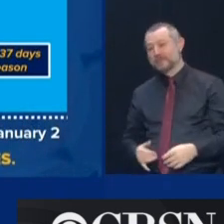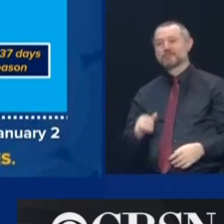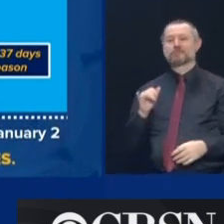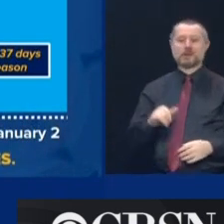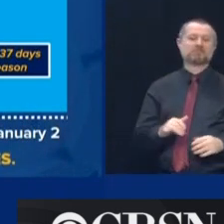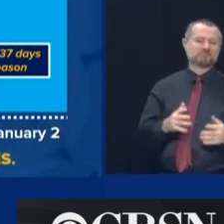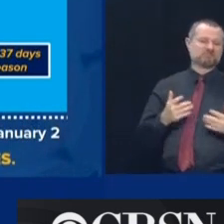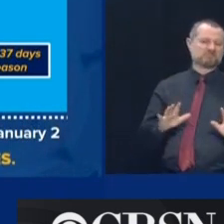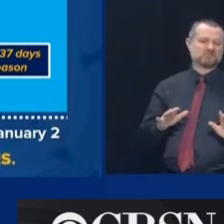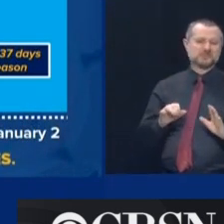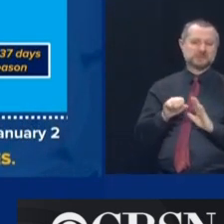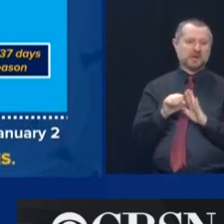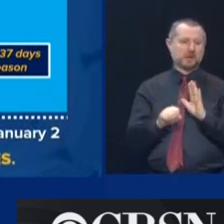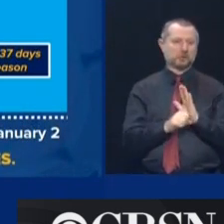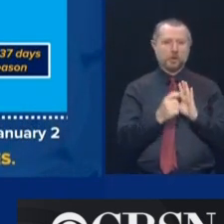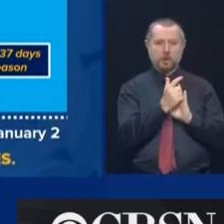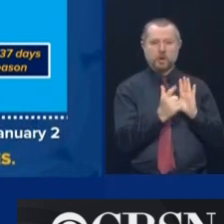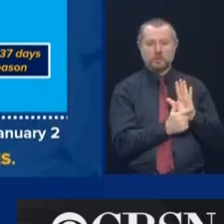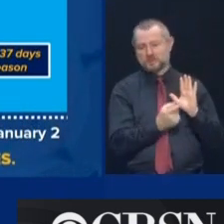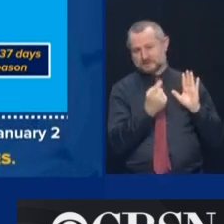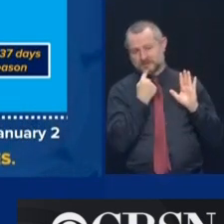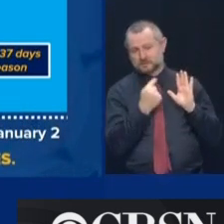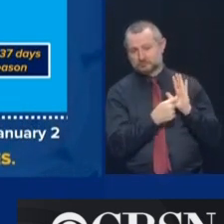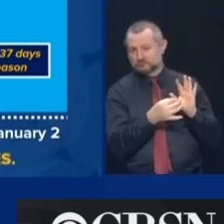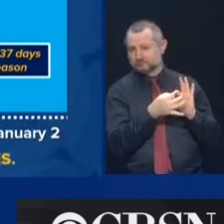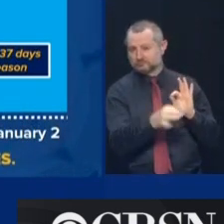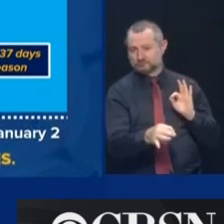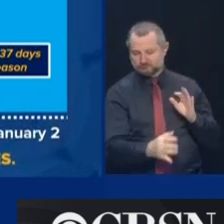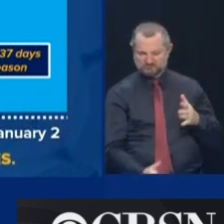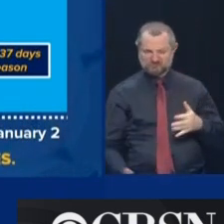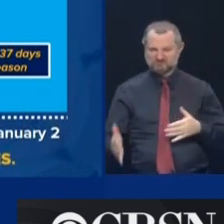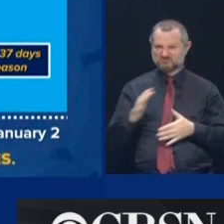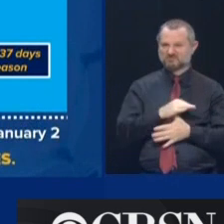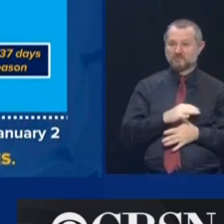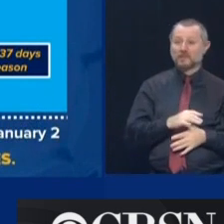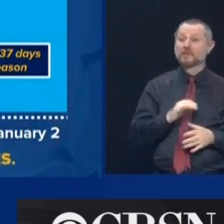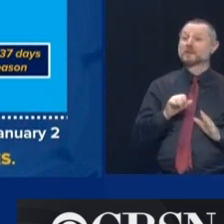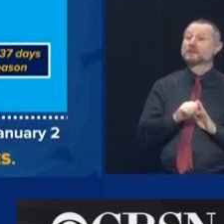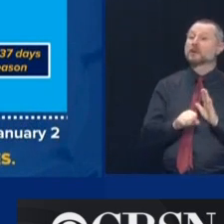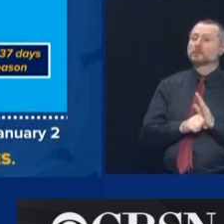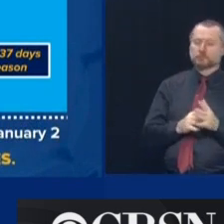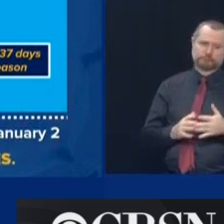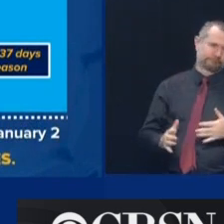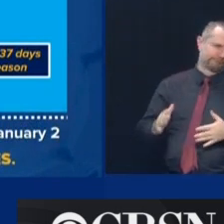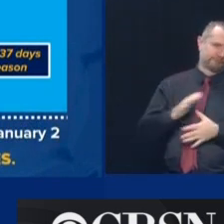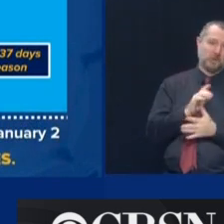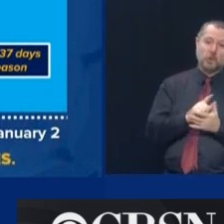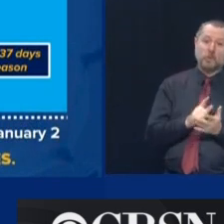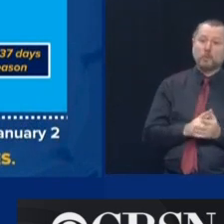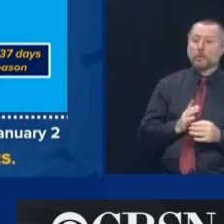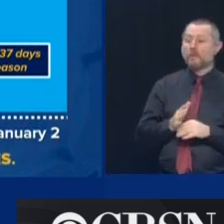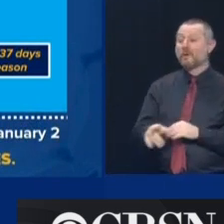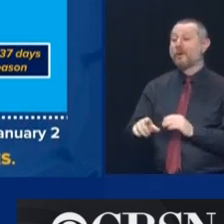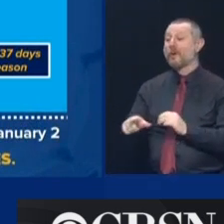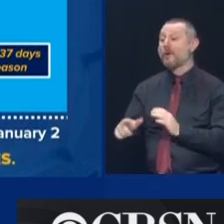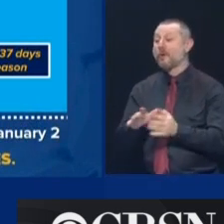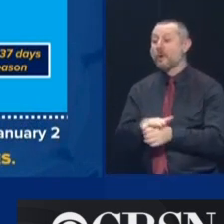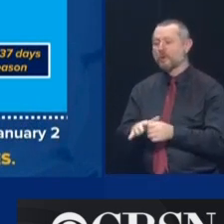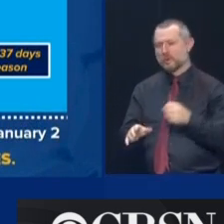law superseding any local jurisdiction. So it doesn't